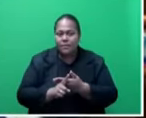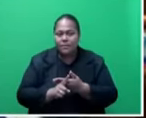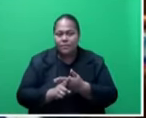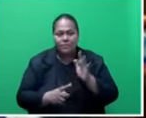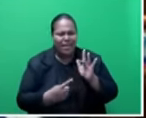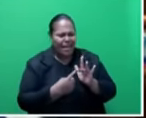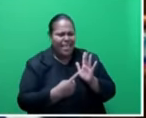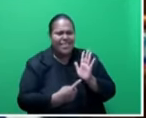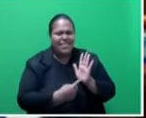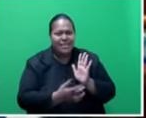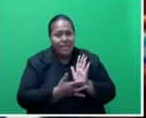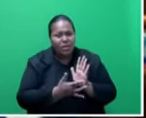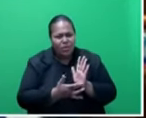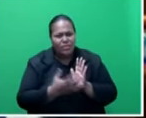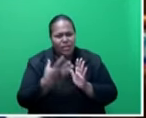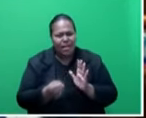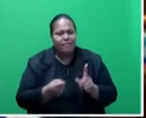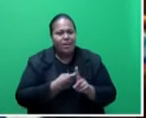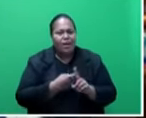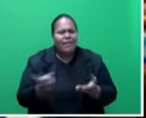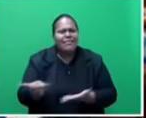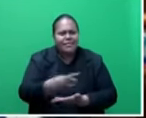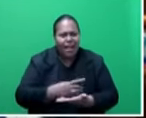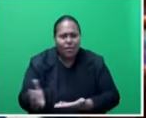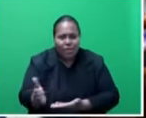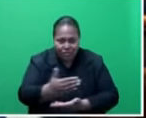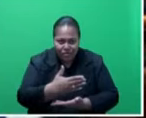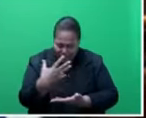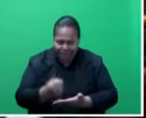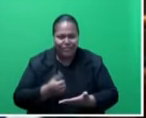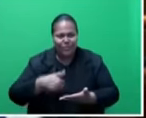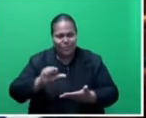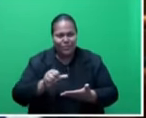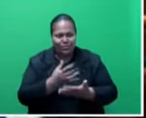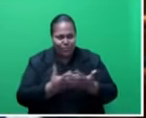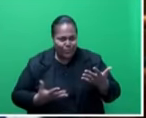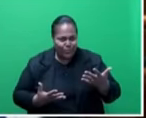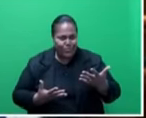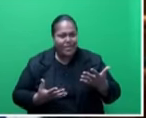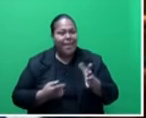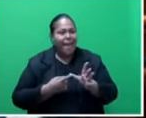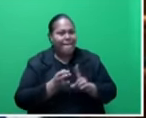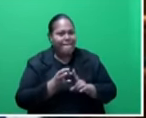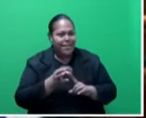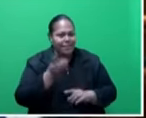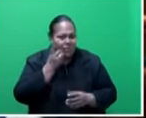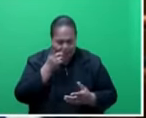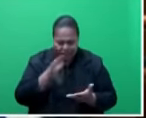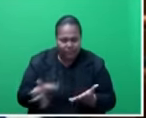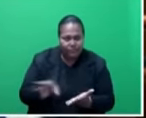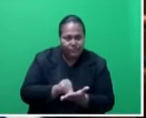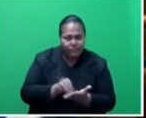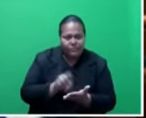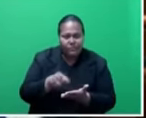tool called Cobalt Toolbox. And we were able to deploy all our staff from the